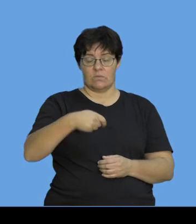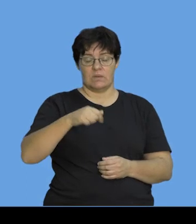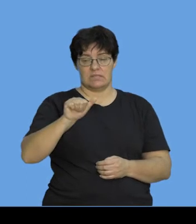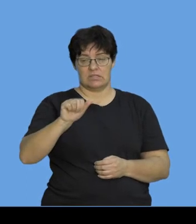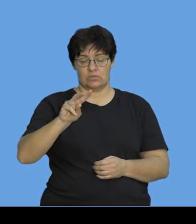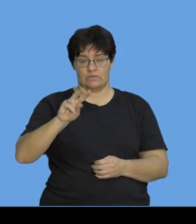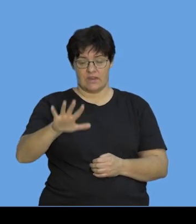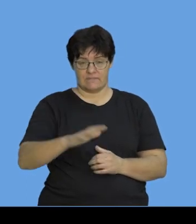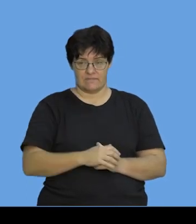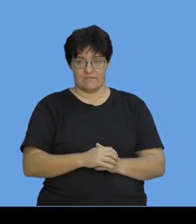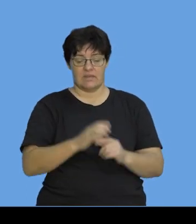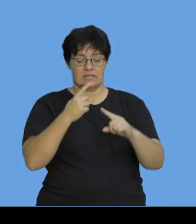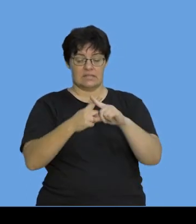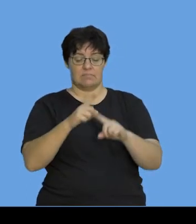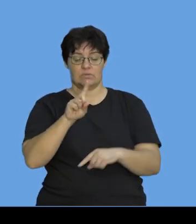15,625, okay?